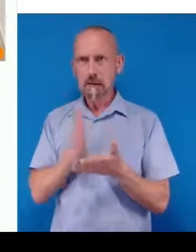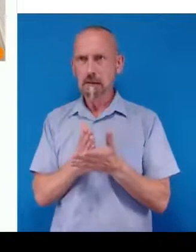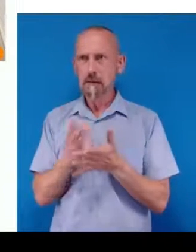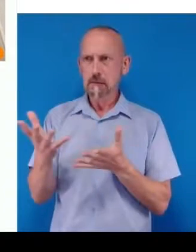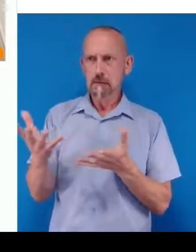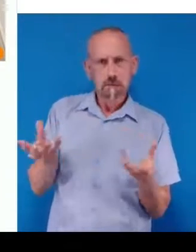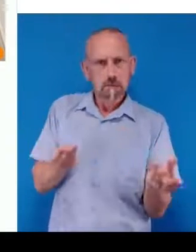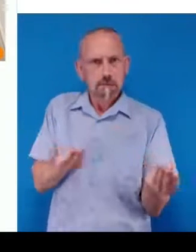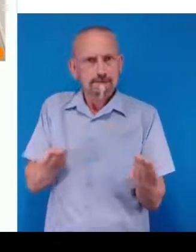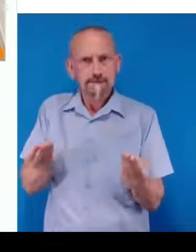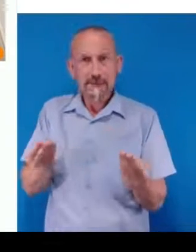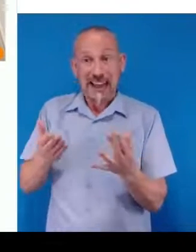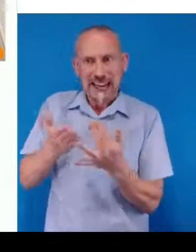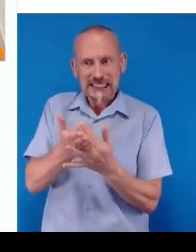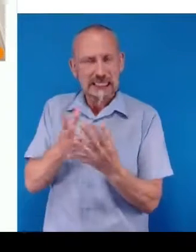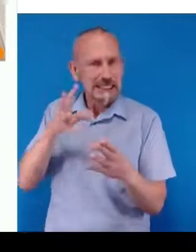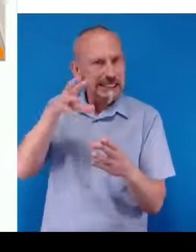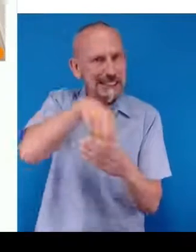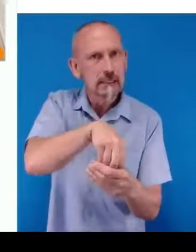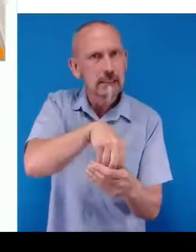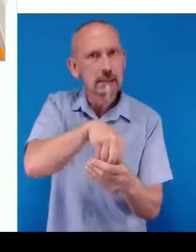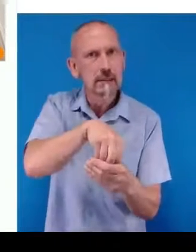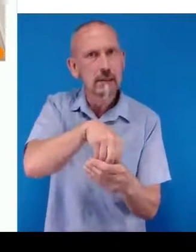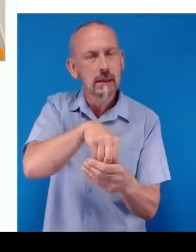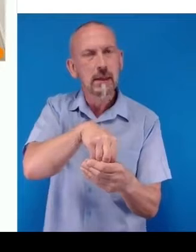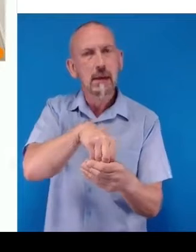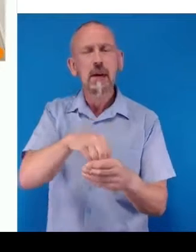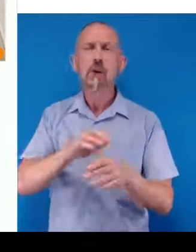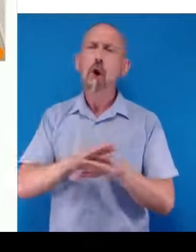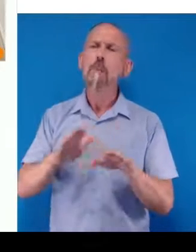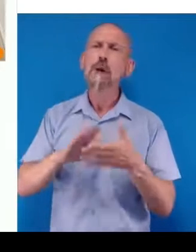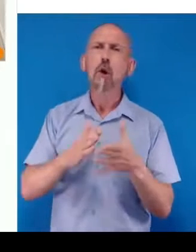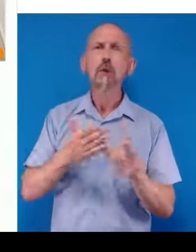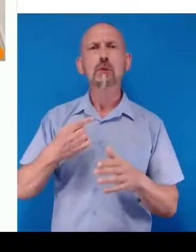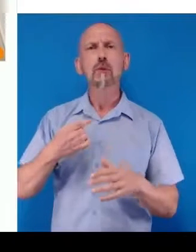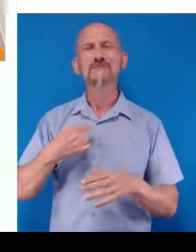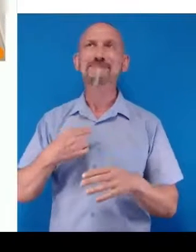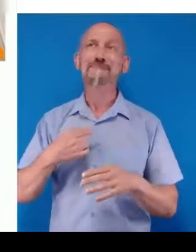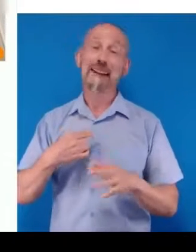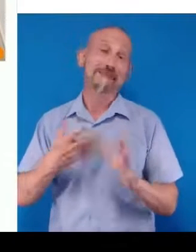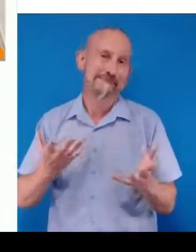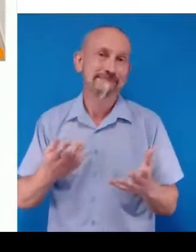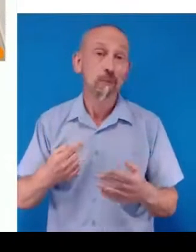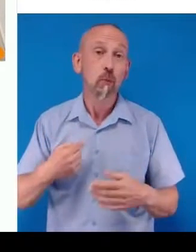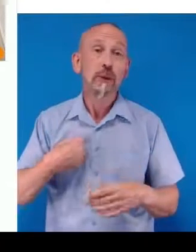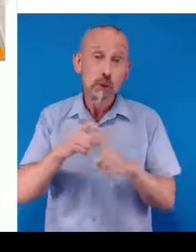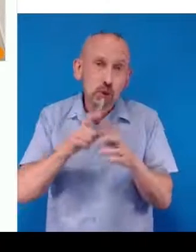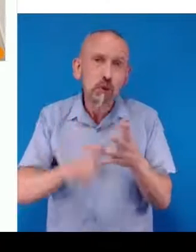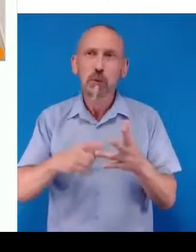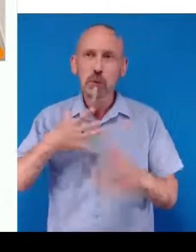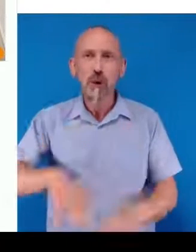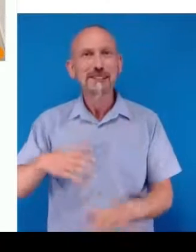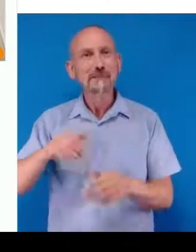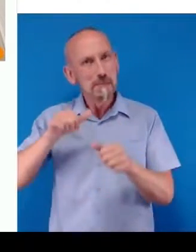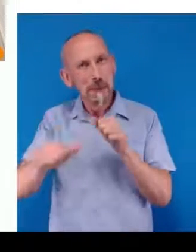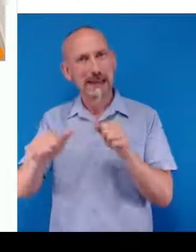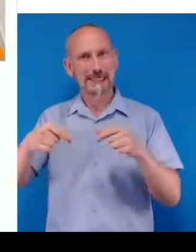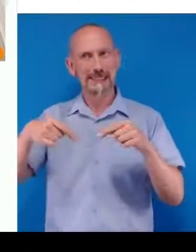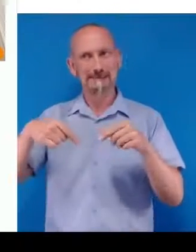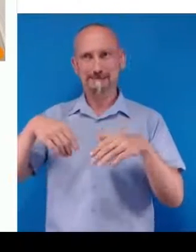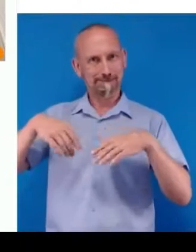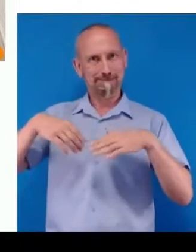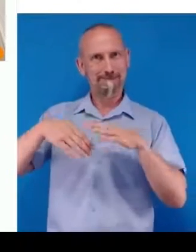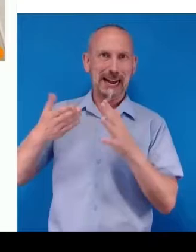Not because we want to be we want to be the best accessibility tool on the market, but we want it to be the widest